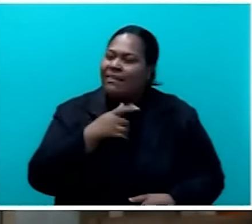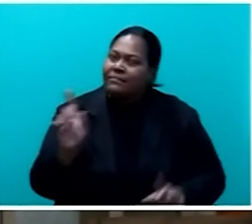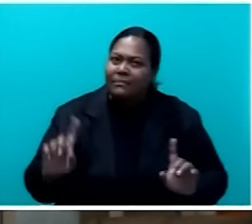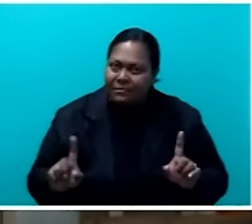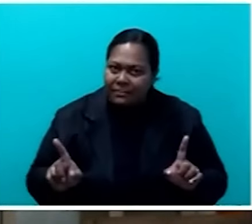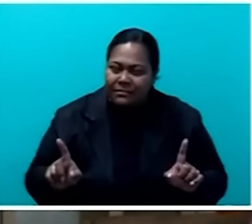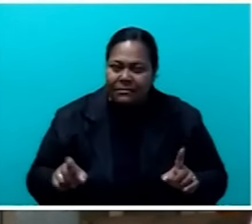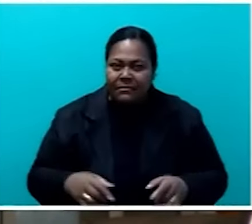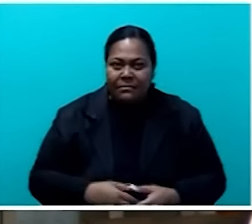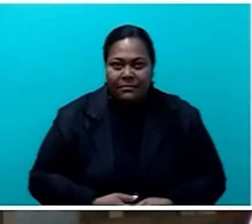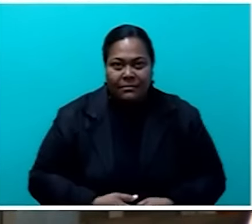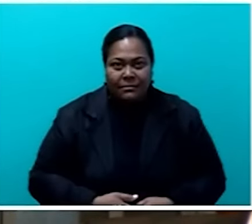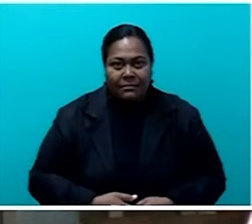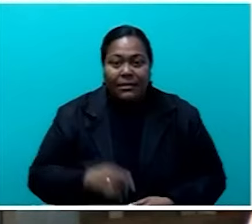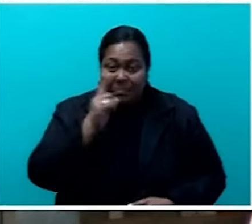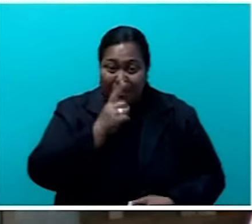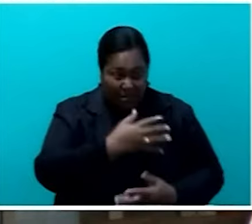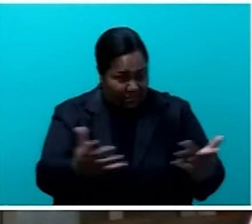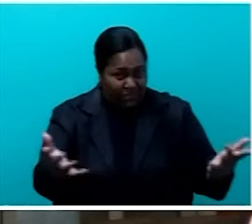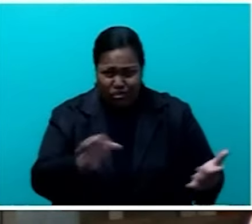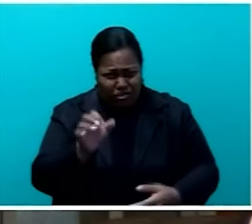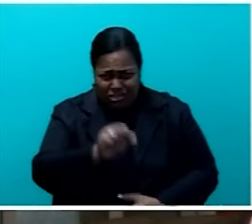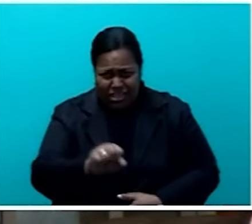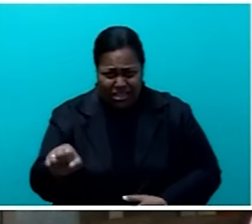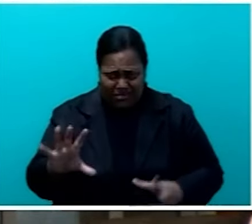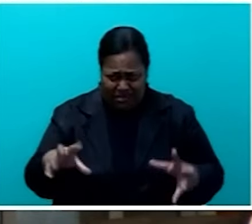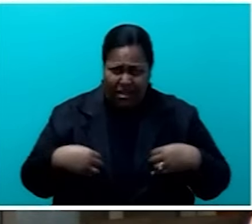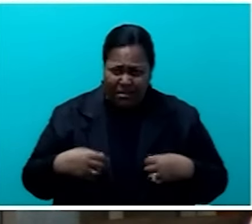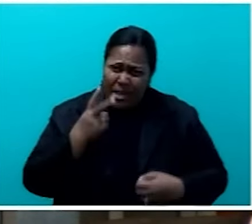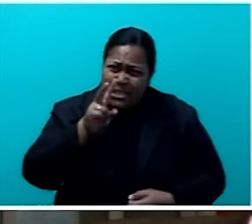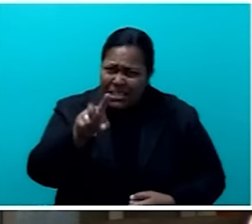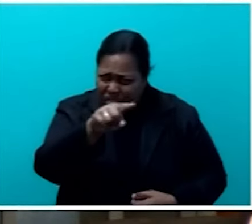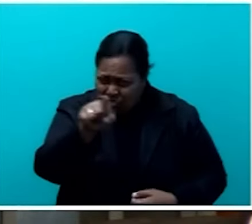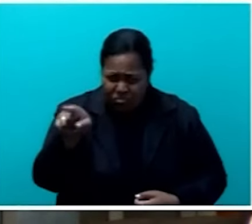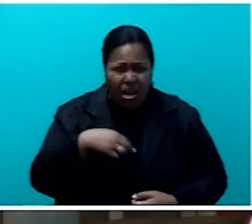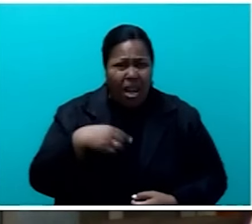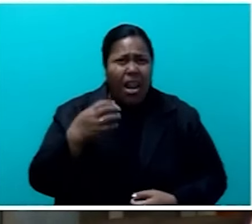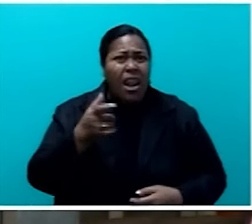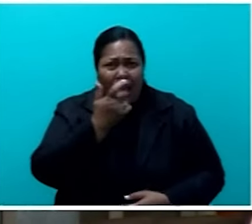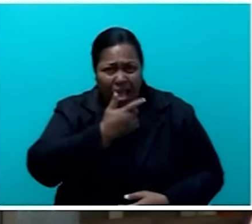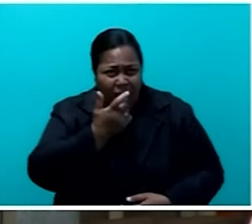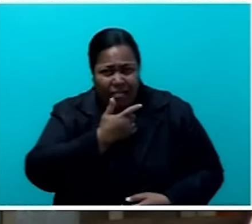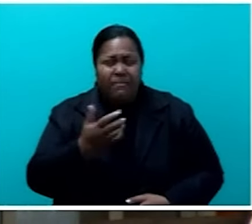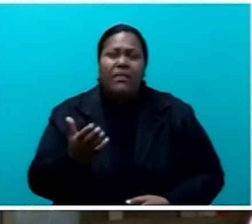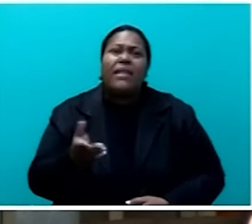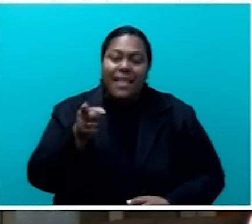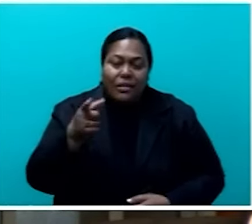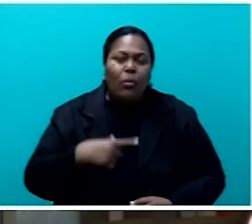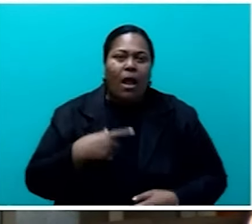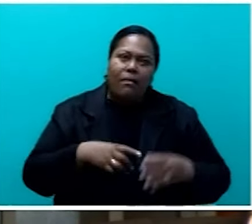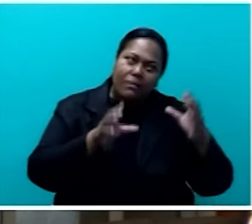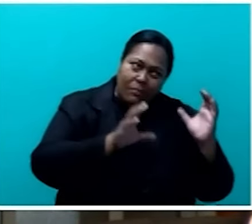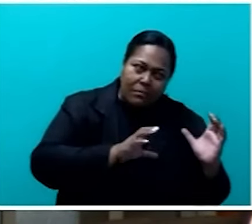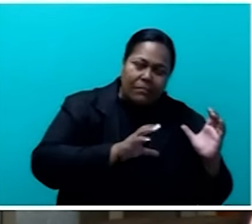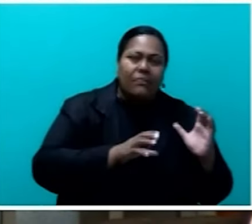here, people won't take us seriously outside. And that is why this burden is on our healthcare system. We need to lead by